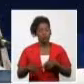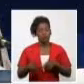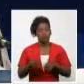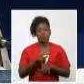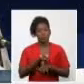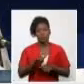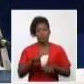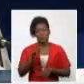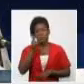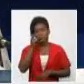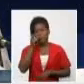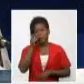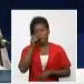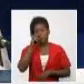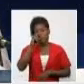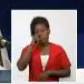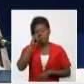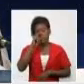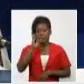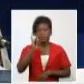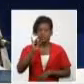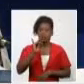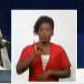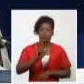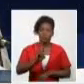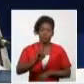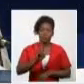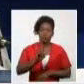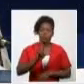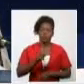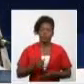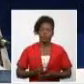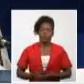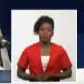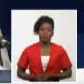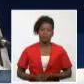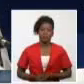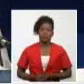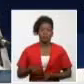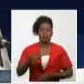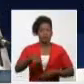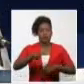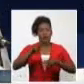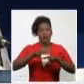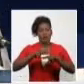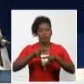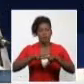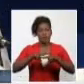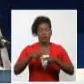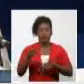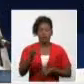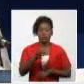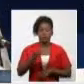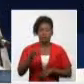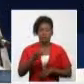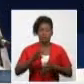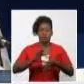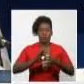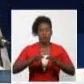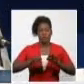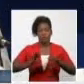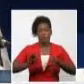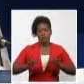and unfortunately, yesterday he went into a cardiorespiratory arrest from which it was not